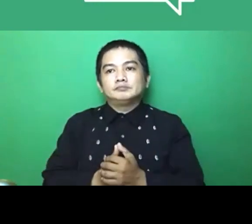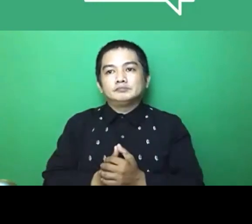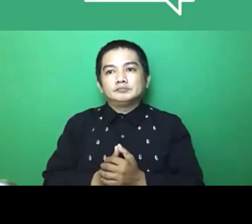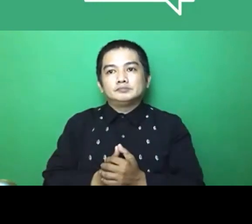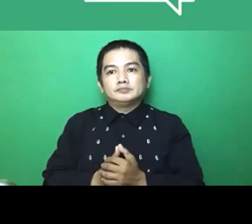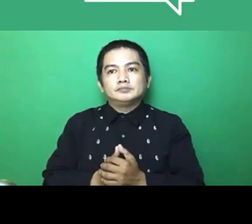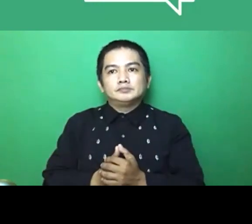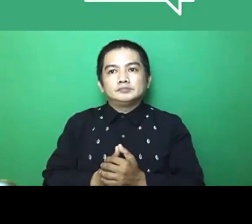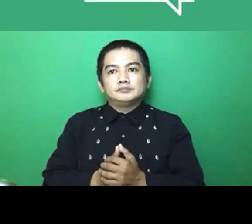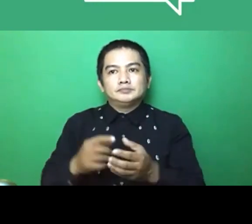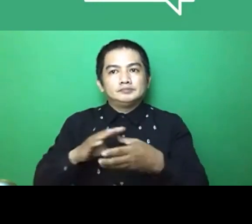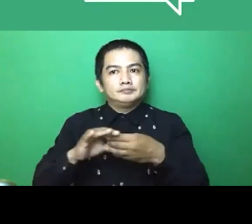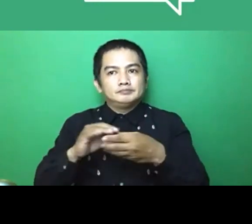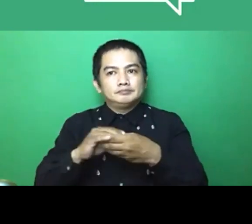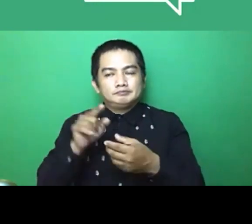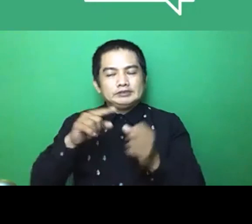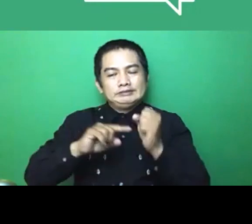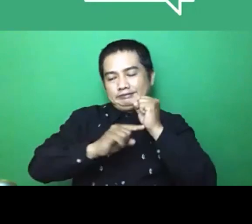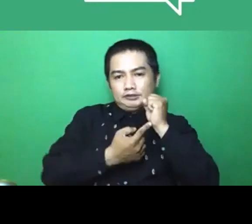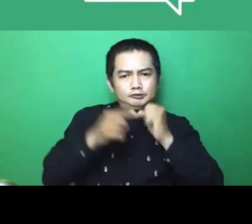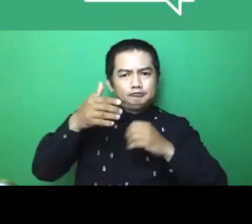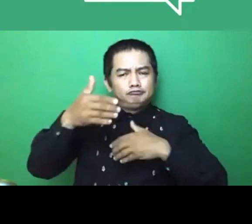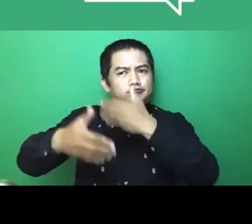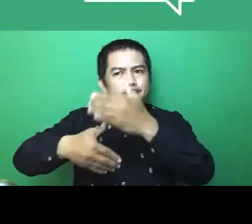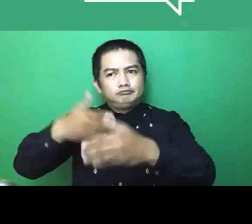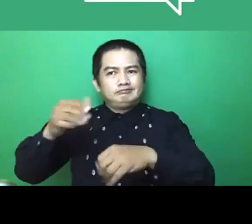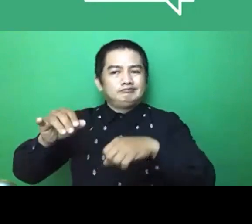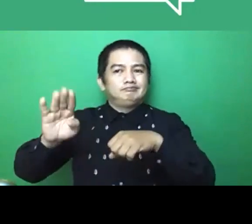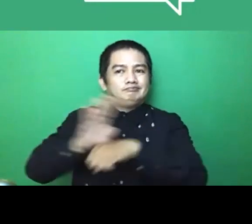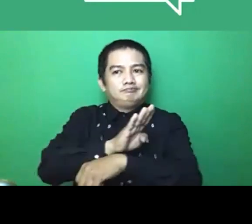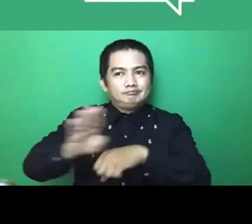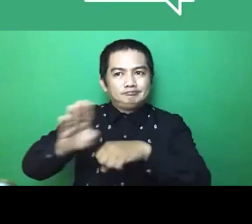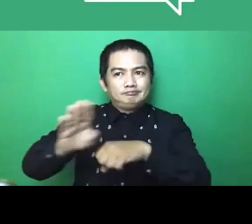said, how did you start your journey as an industrial designer?